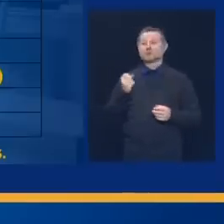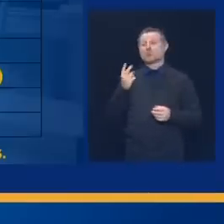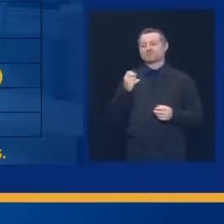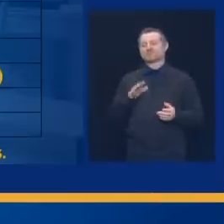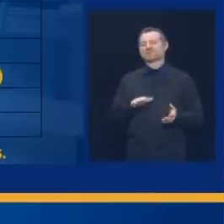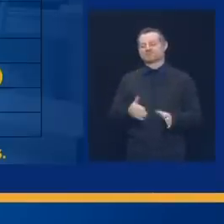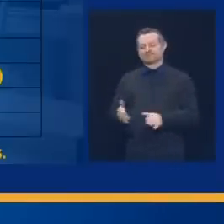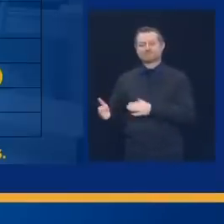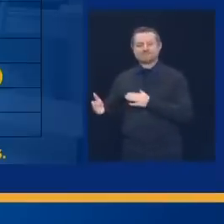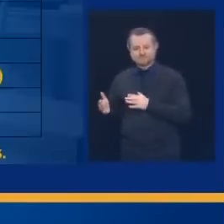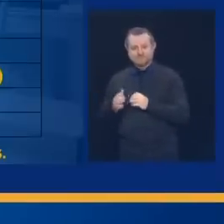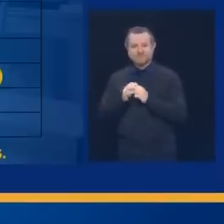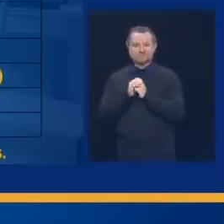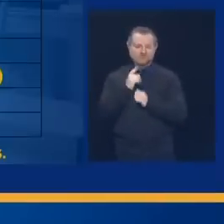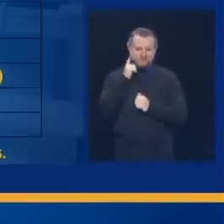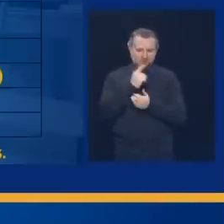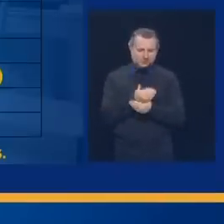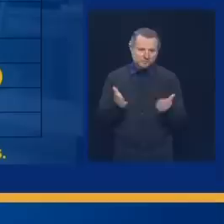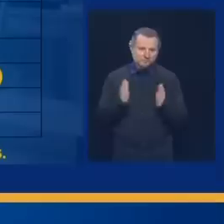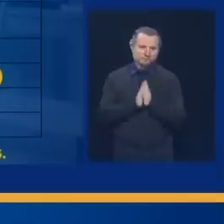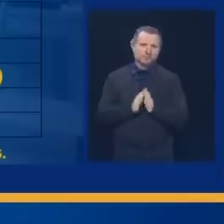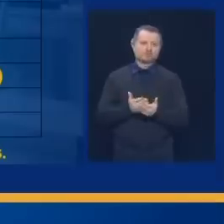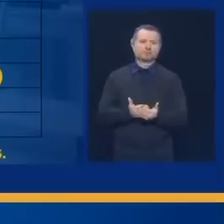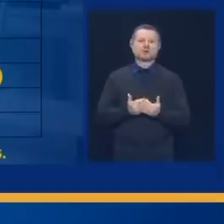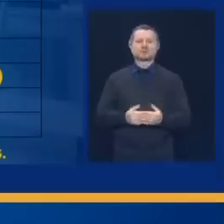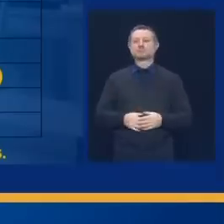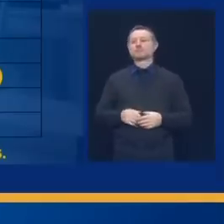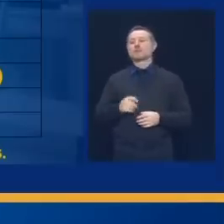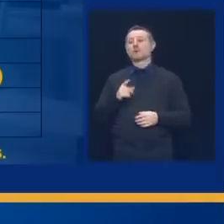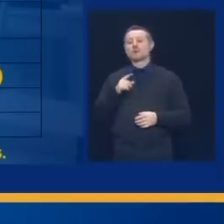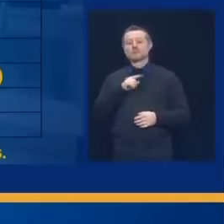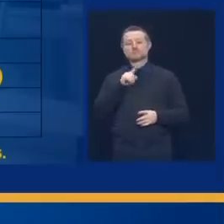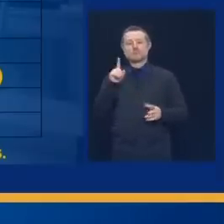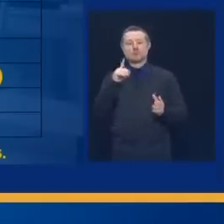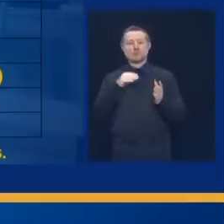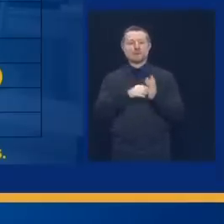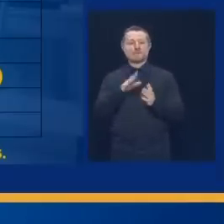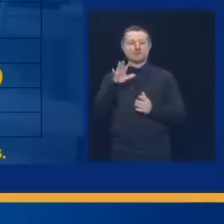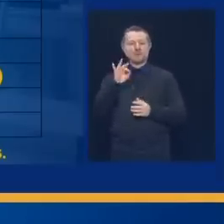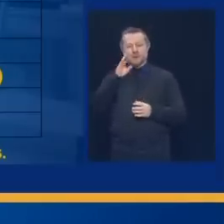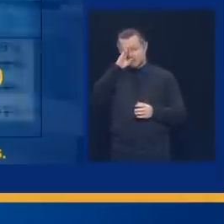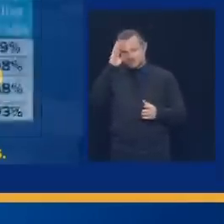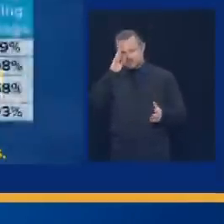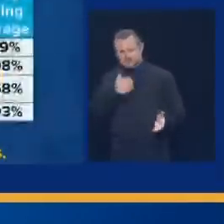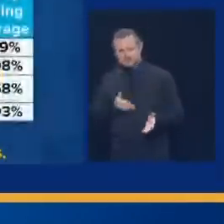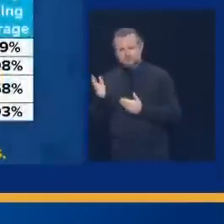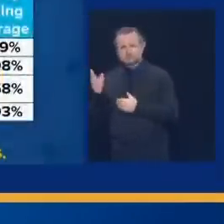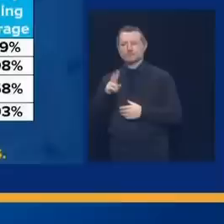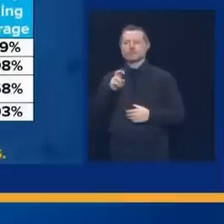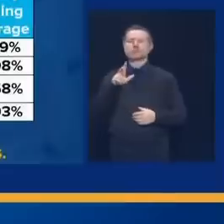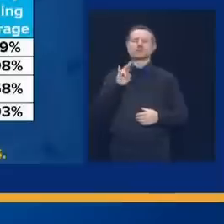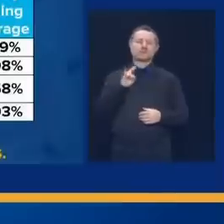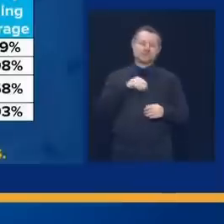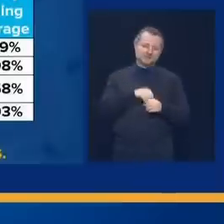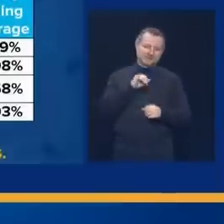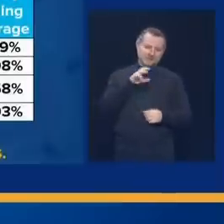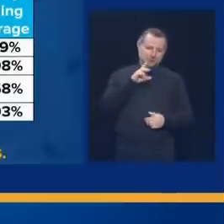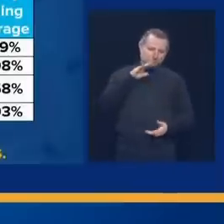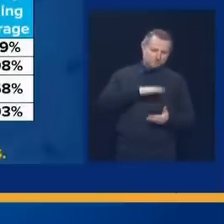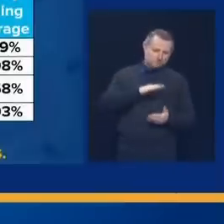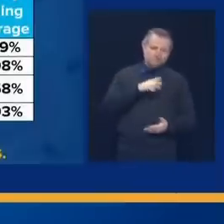thoughts and prayers. Hospitalizations, 1,059. ICU, 237. Intubation, 118.